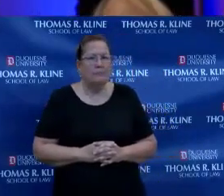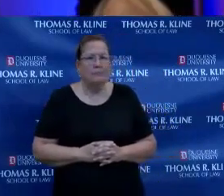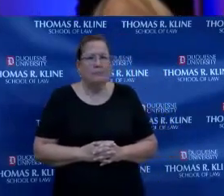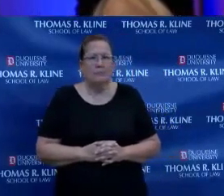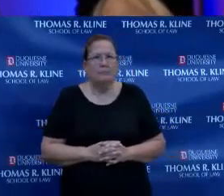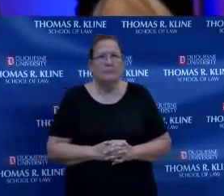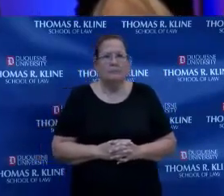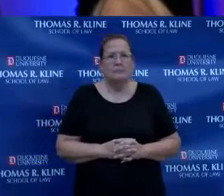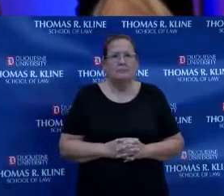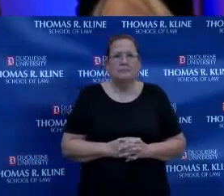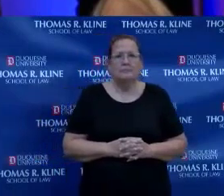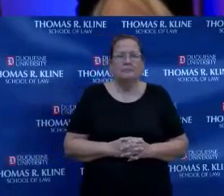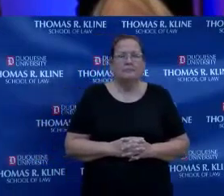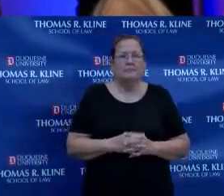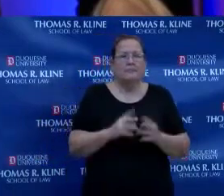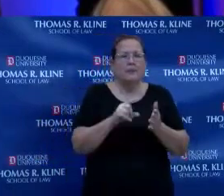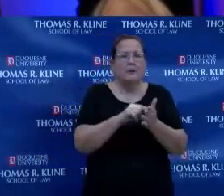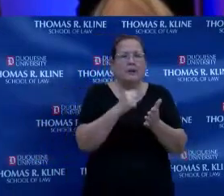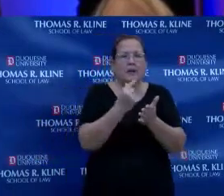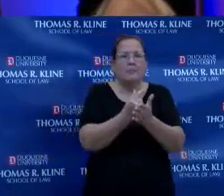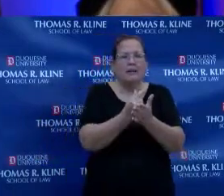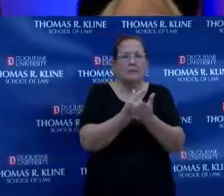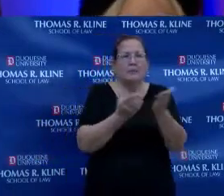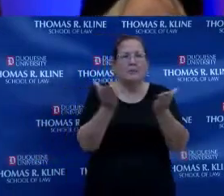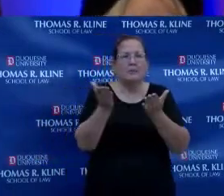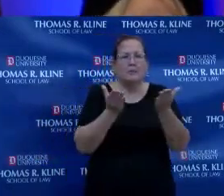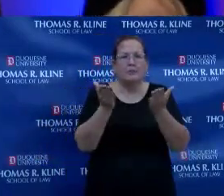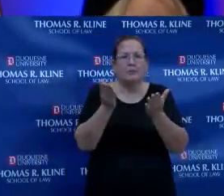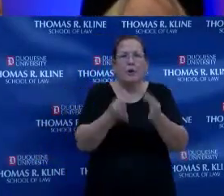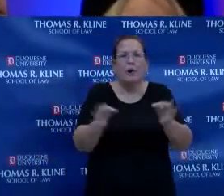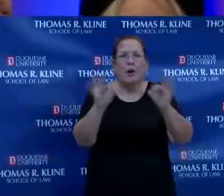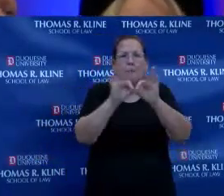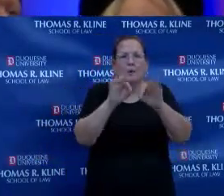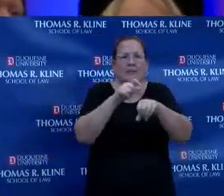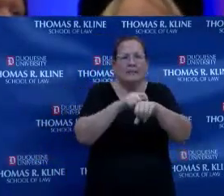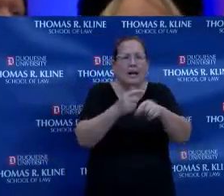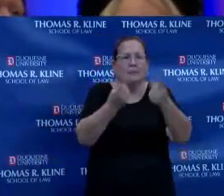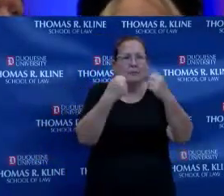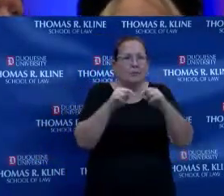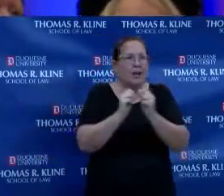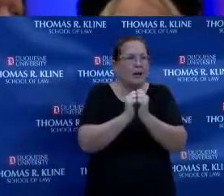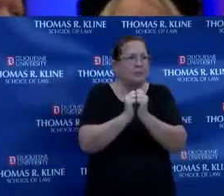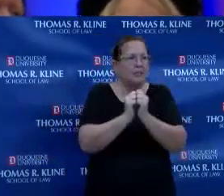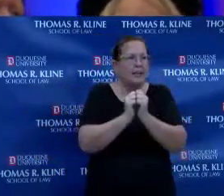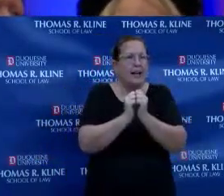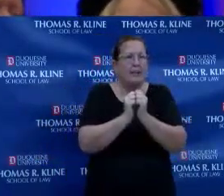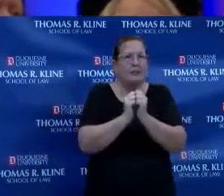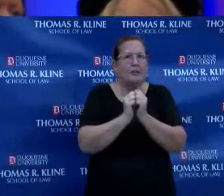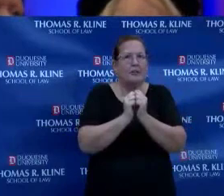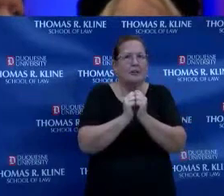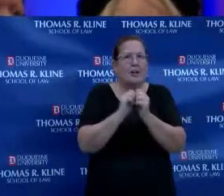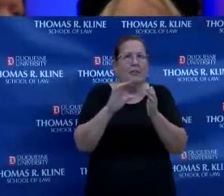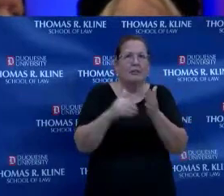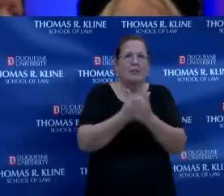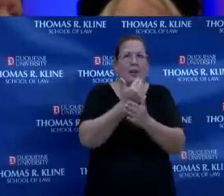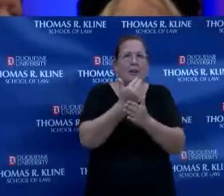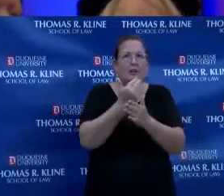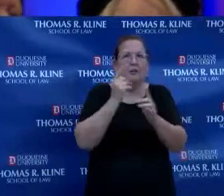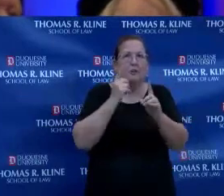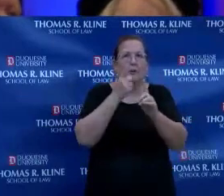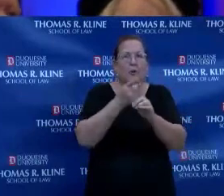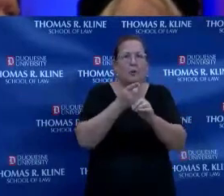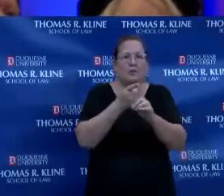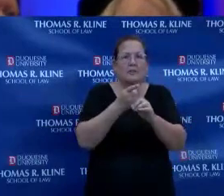Commencement ceremonies are important occasions to come together, to reflect on our mission and goals, to remember happy and